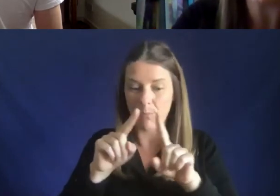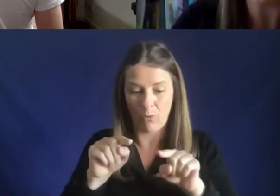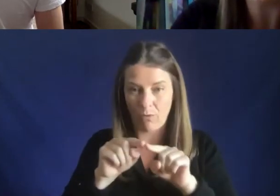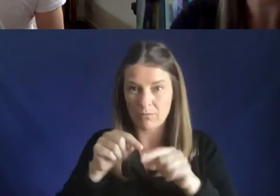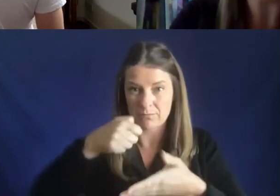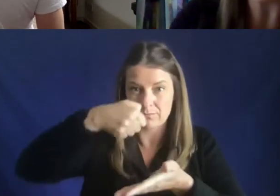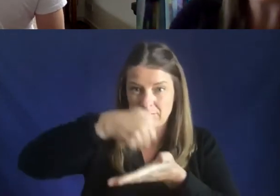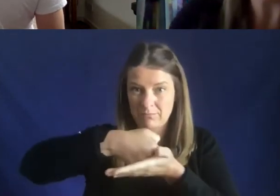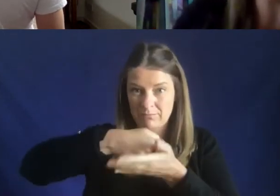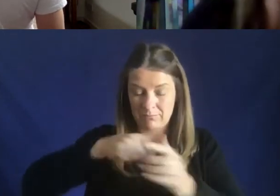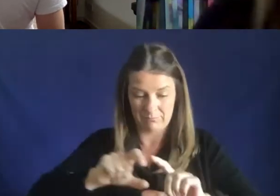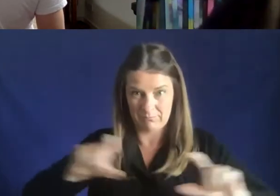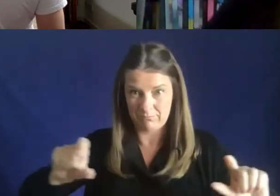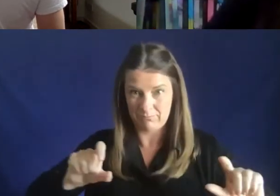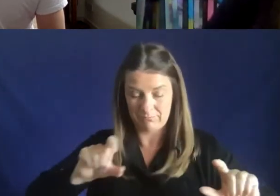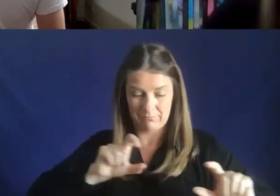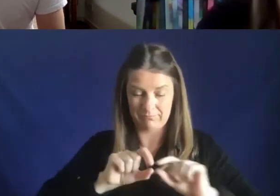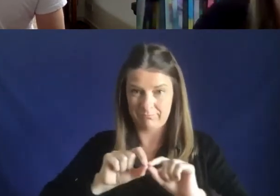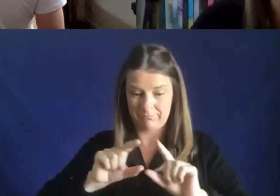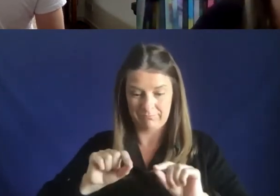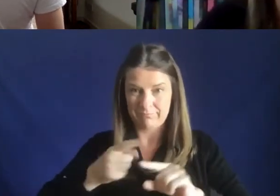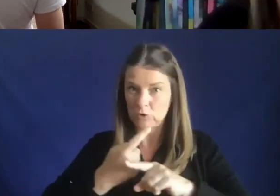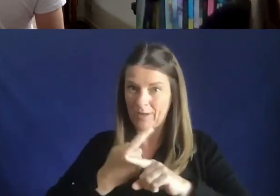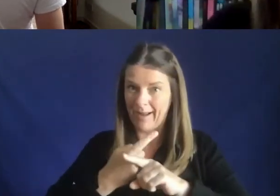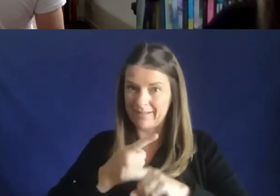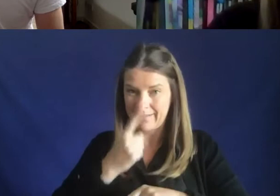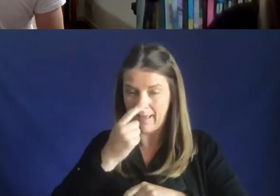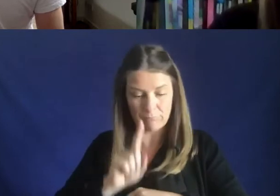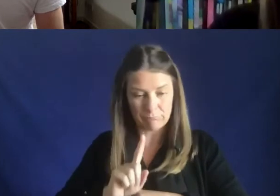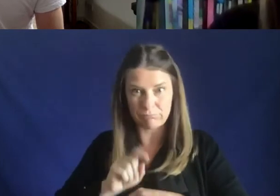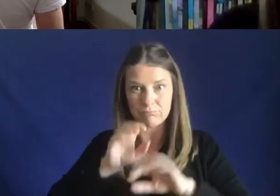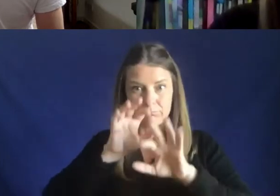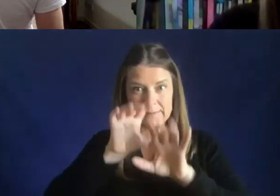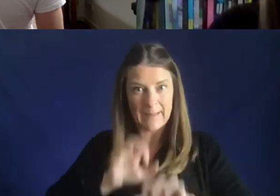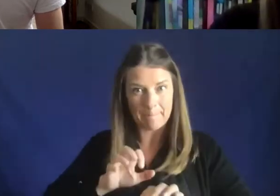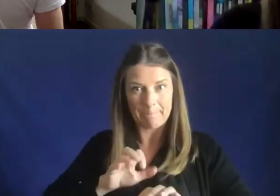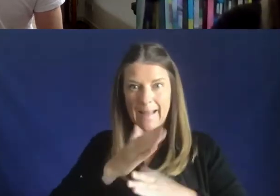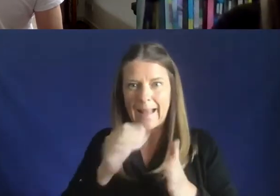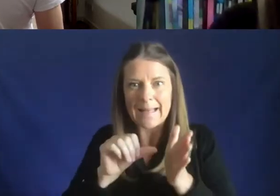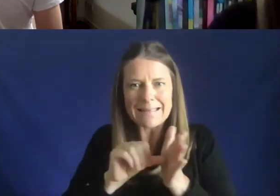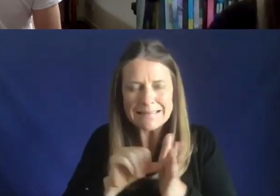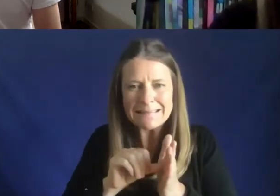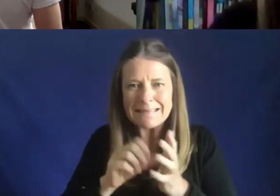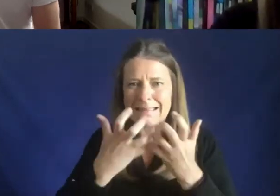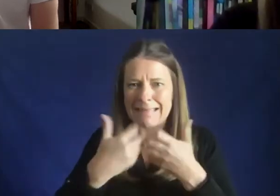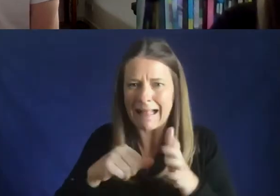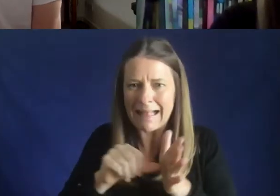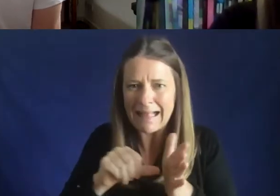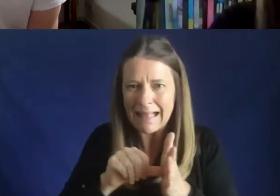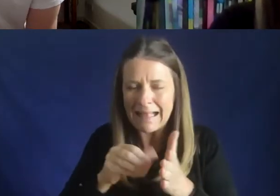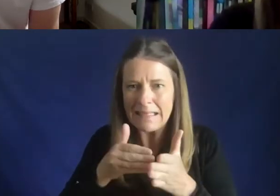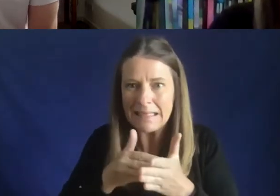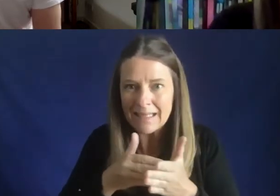of any issues or technical things that we need to know about. There's also